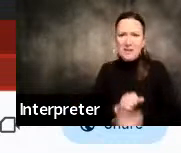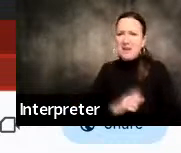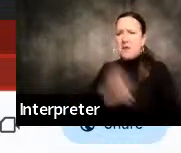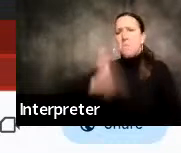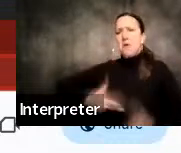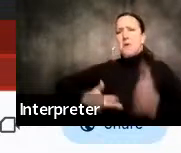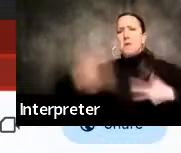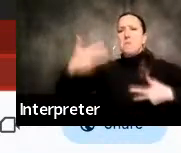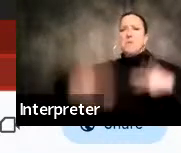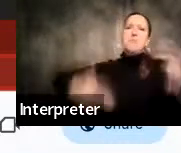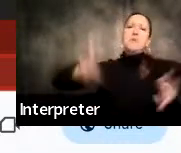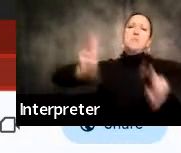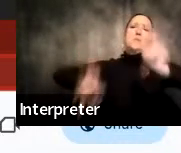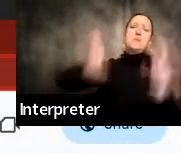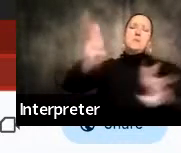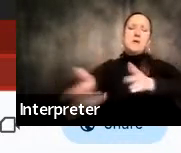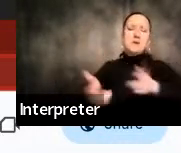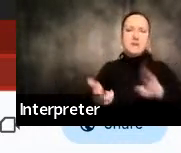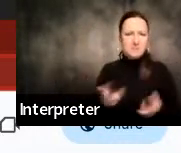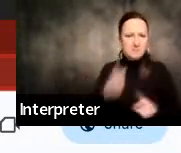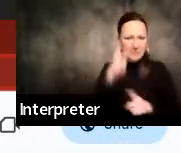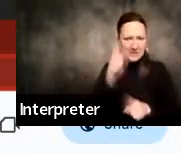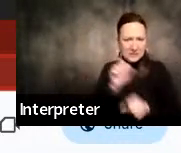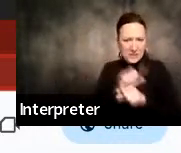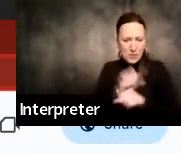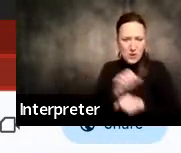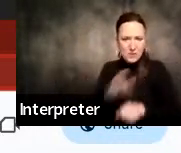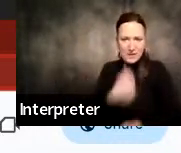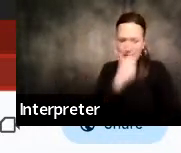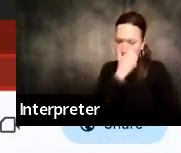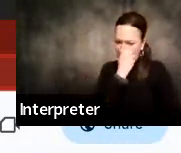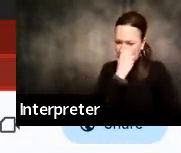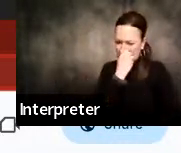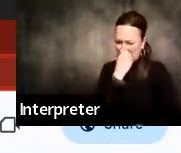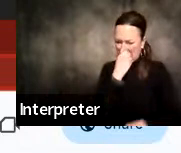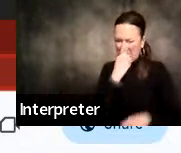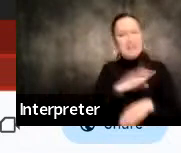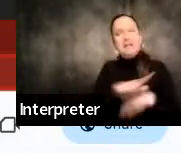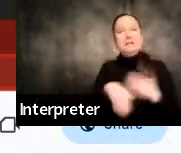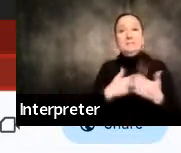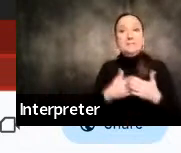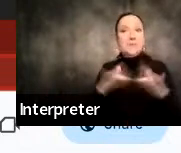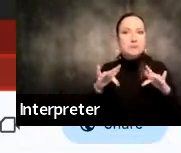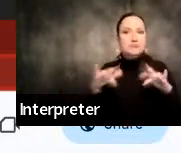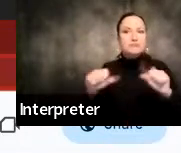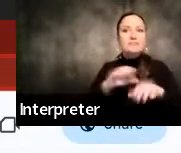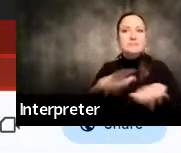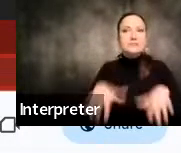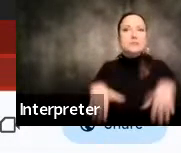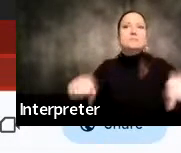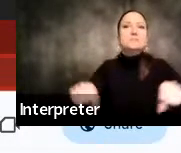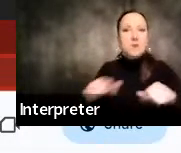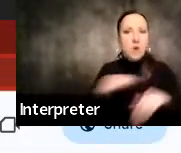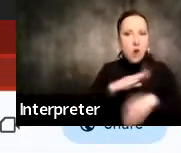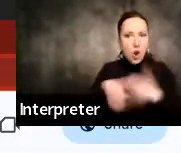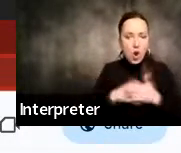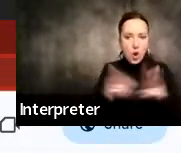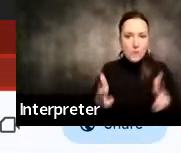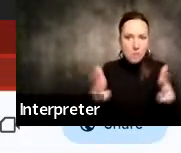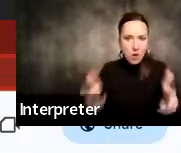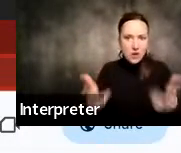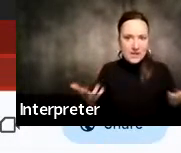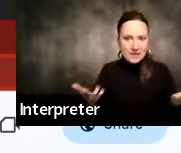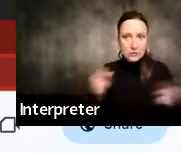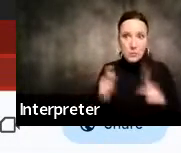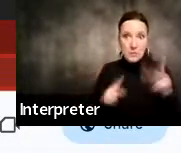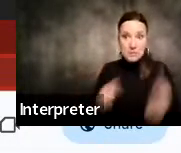parking in front of water hydrants. They're parking, taking all of the residents' parking. And so the residents are left with no parking. And